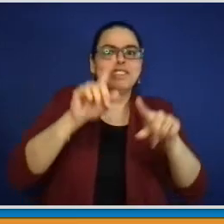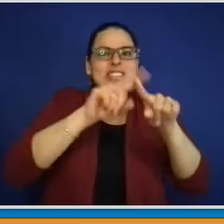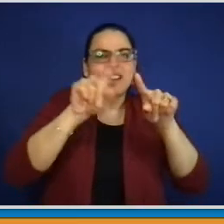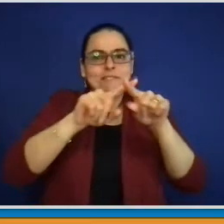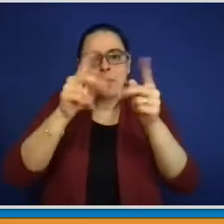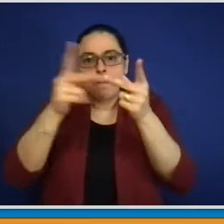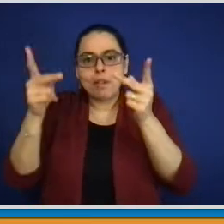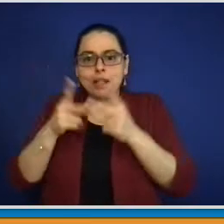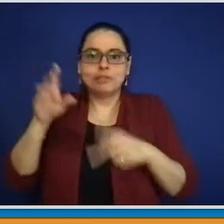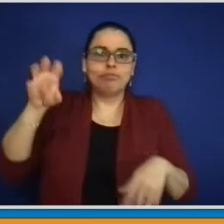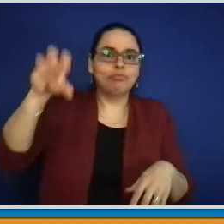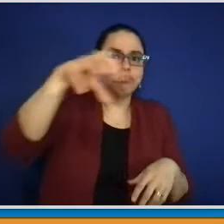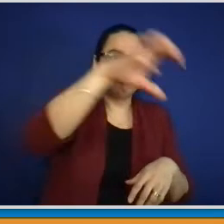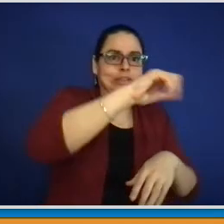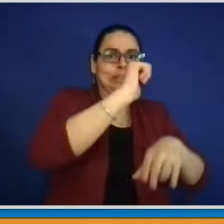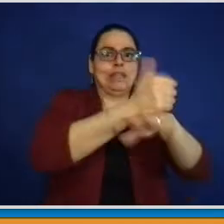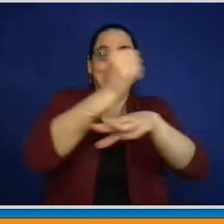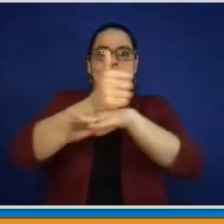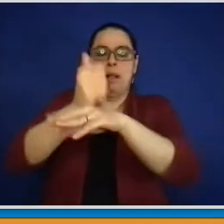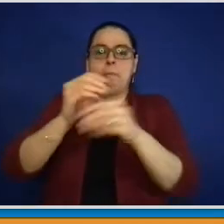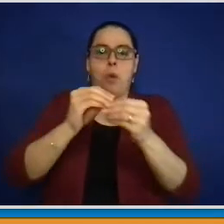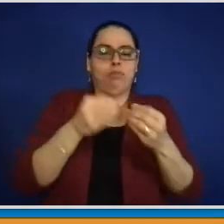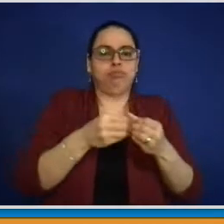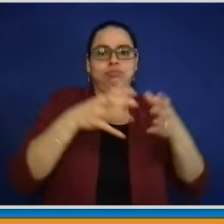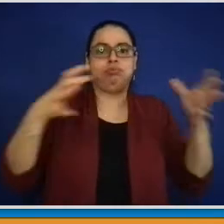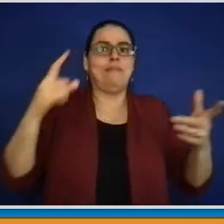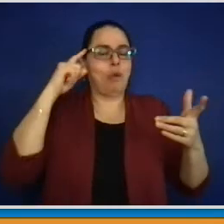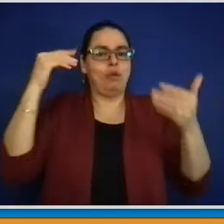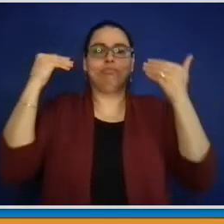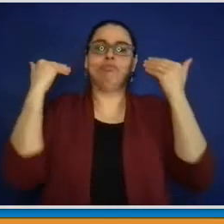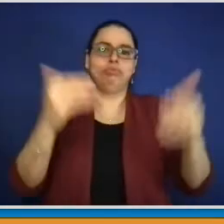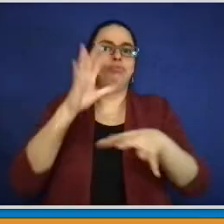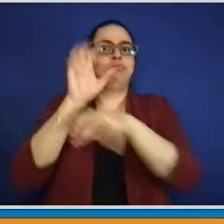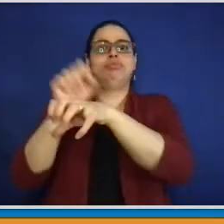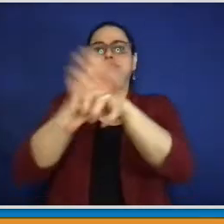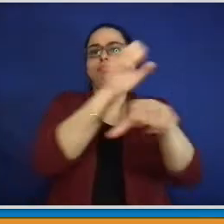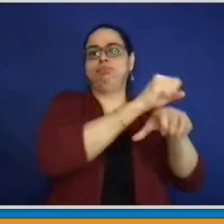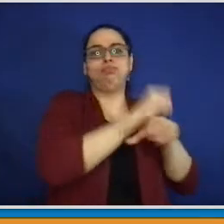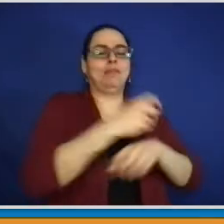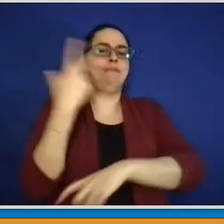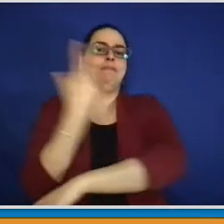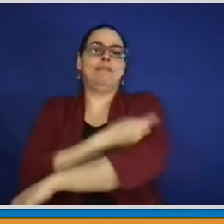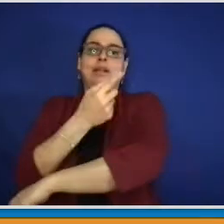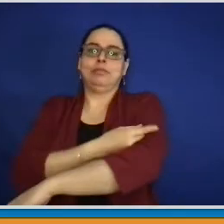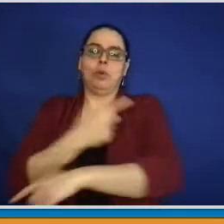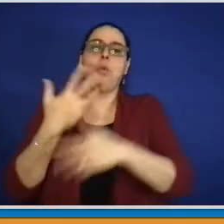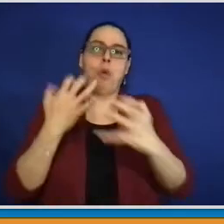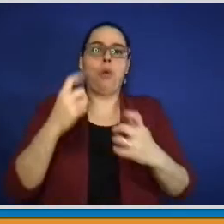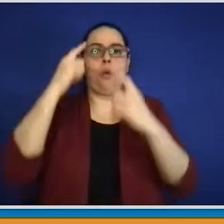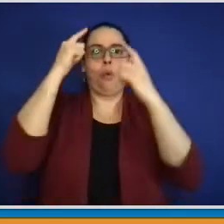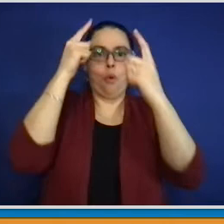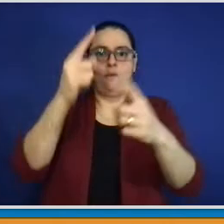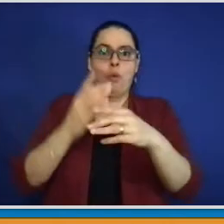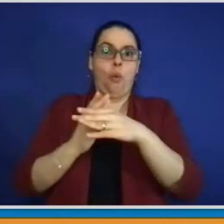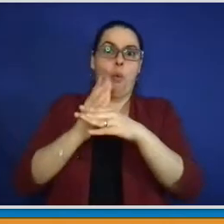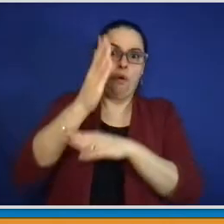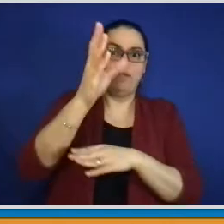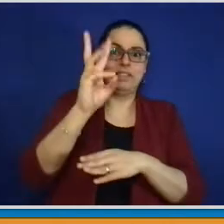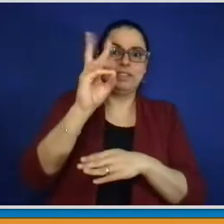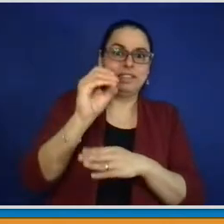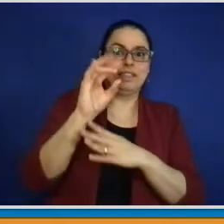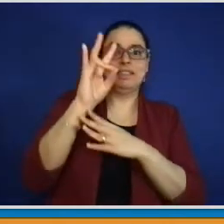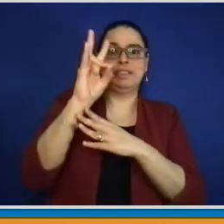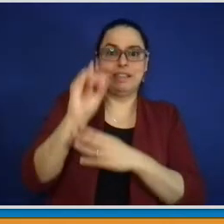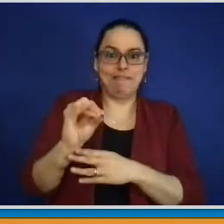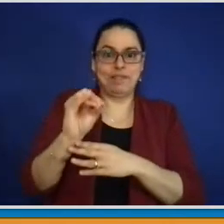And in so doing, reach that point at which 60, 65, 70% of Westchester residents are vaccinated. And then we